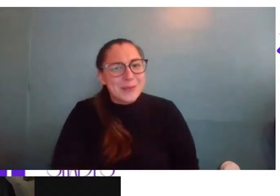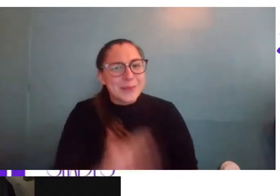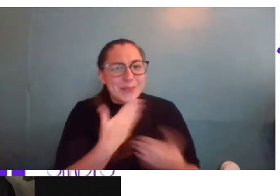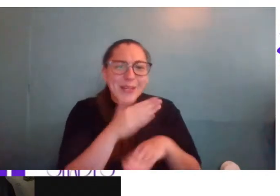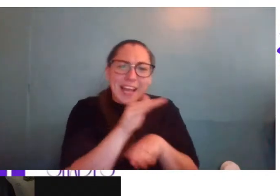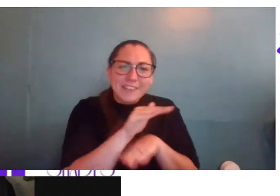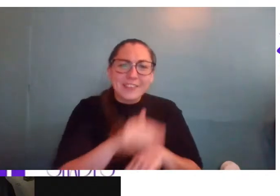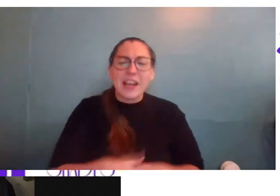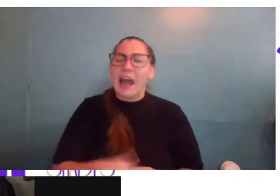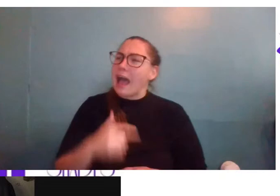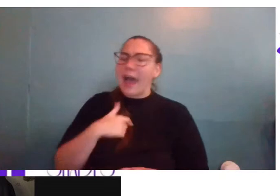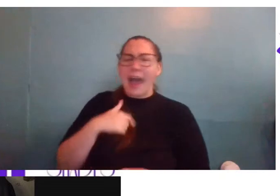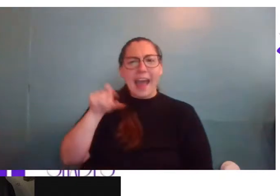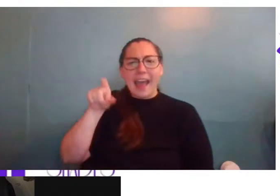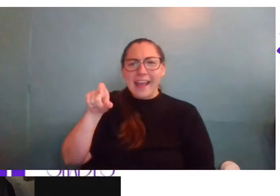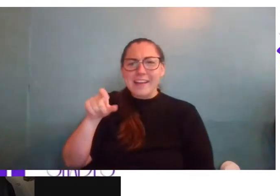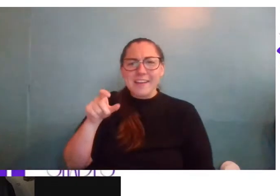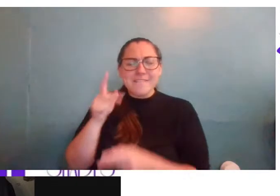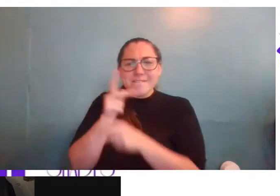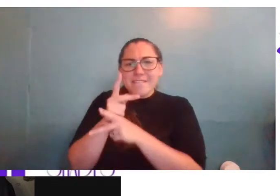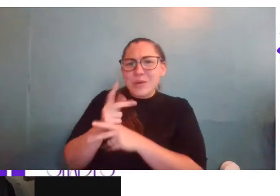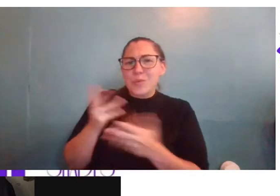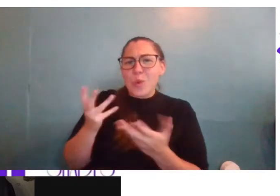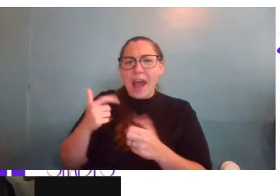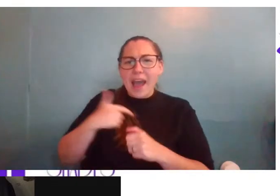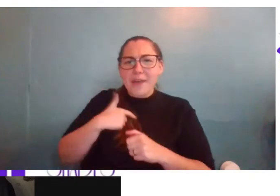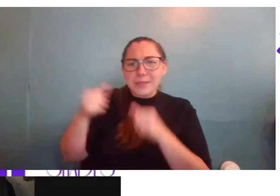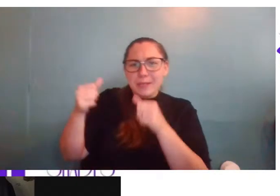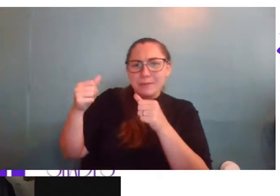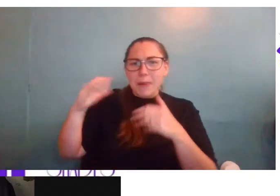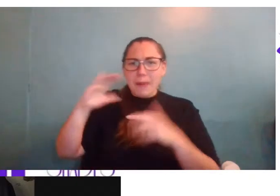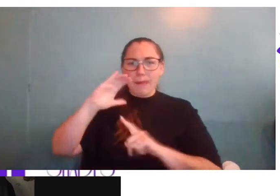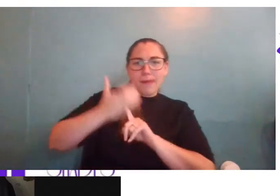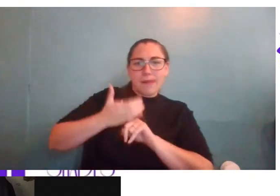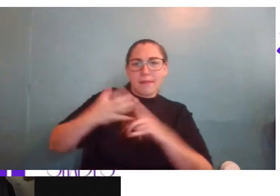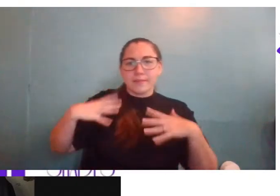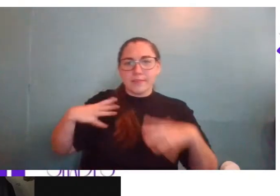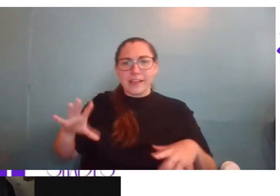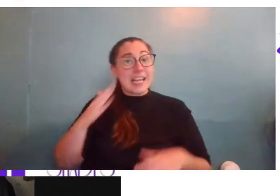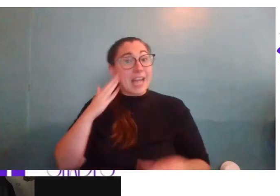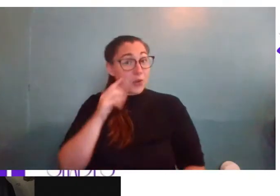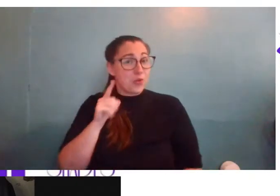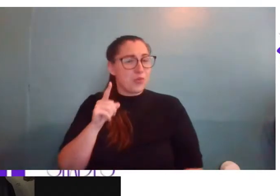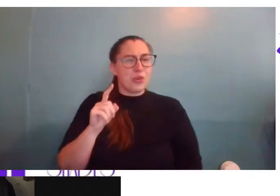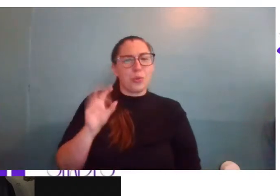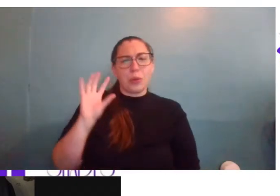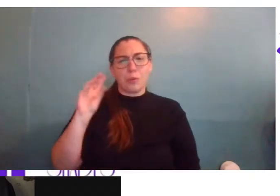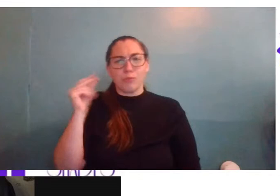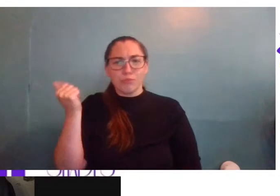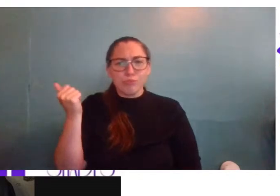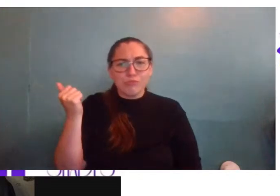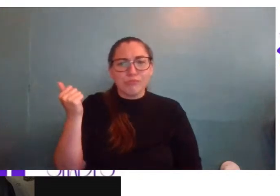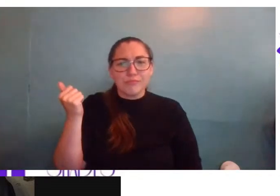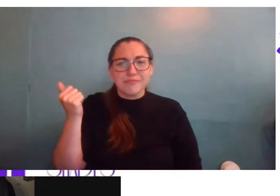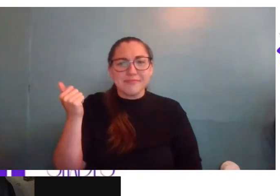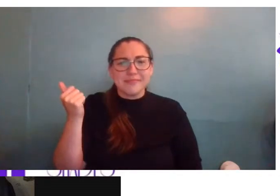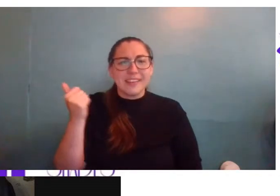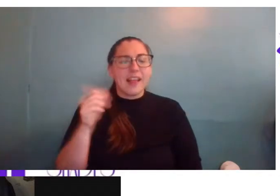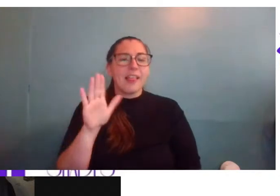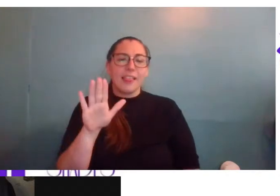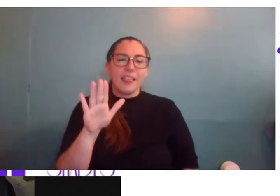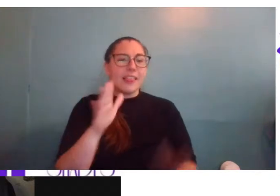I had to figure out what was I going to put on because I know that you were coming with your A game. Listen. But this is just